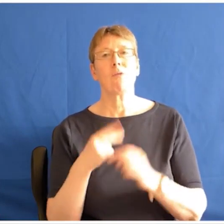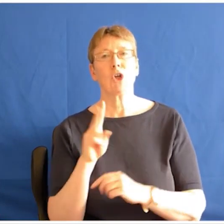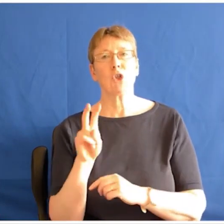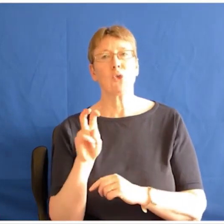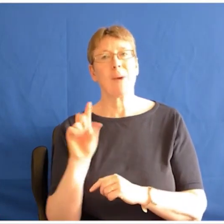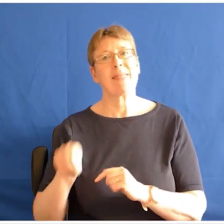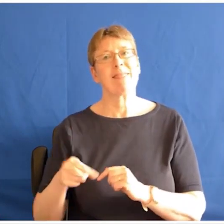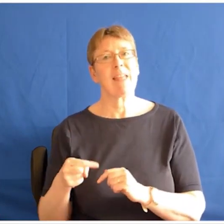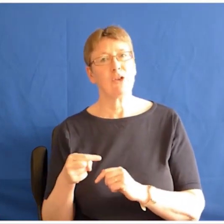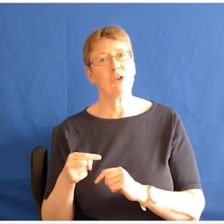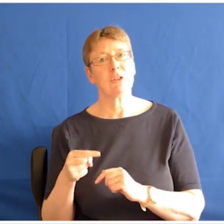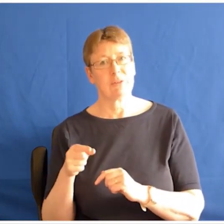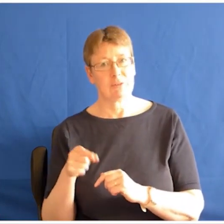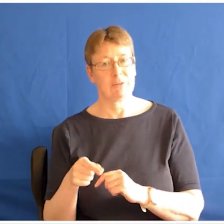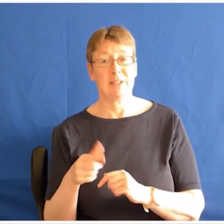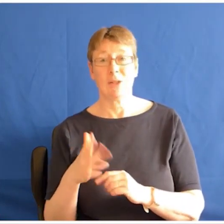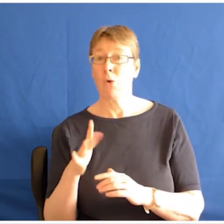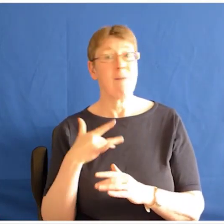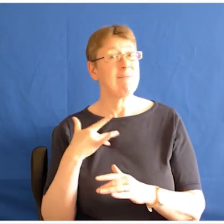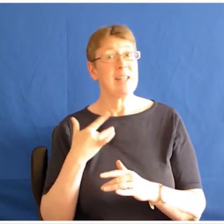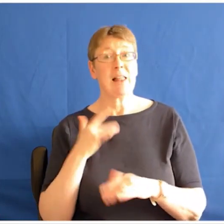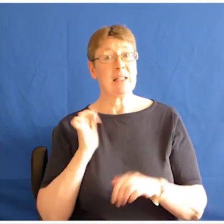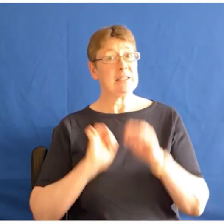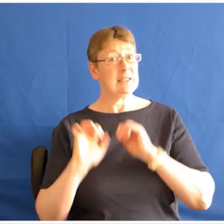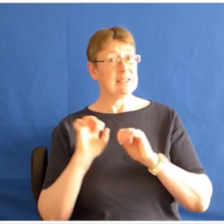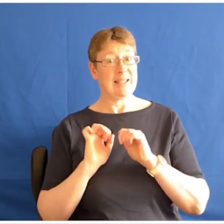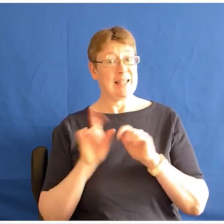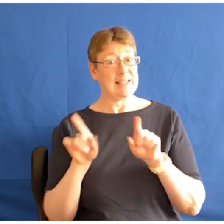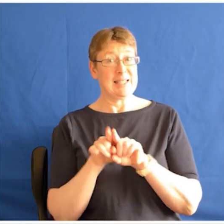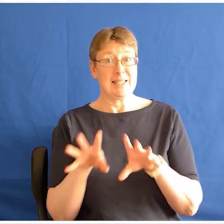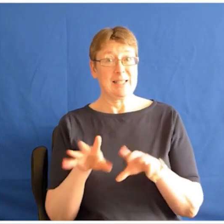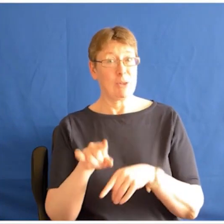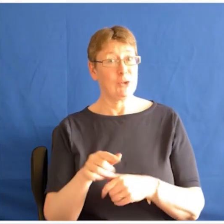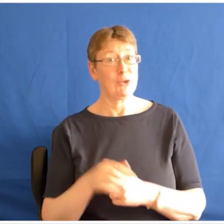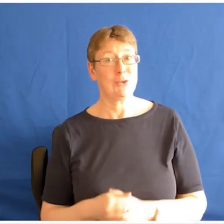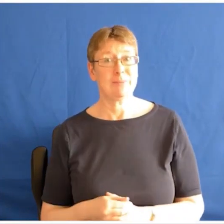someone. After all, they are Edinburgh people just like you.